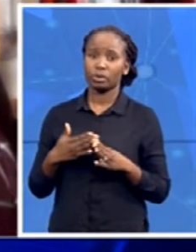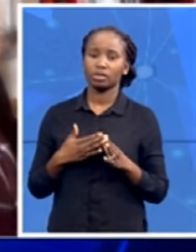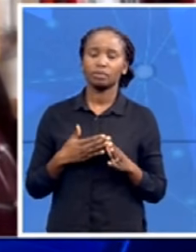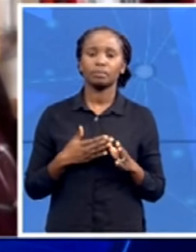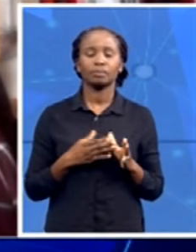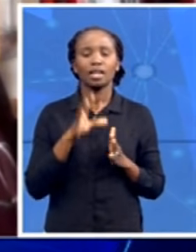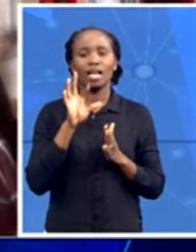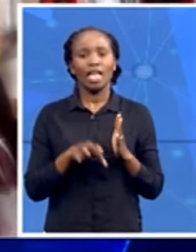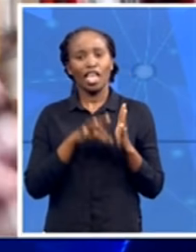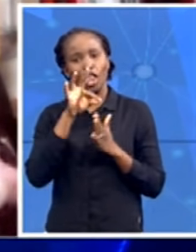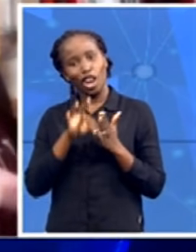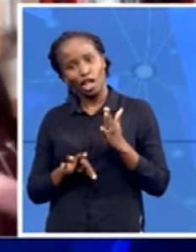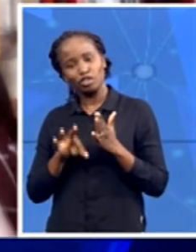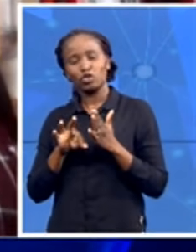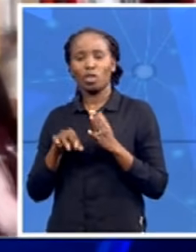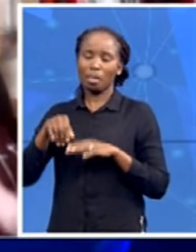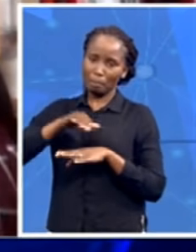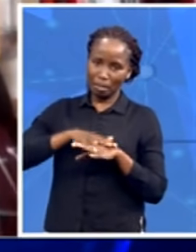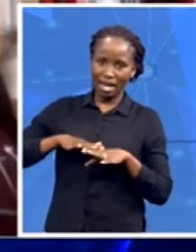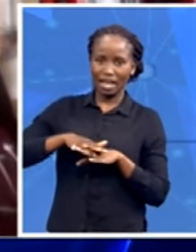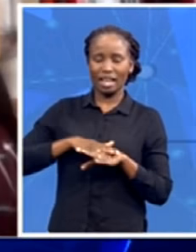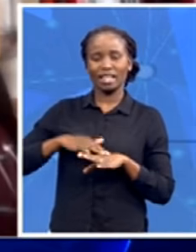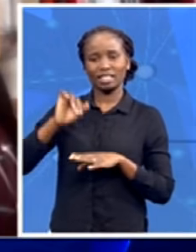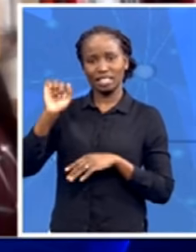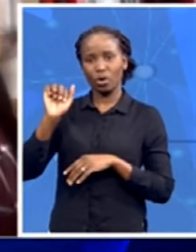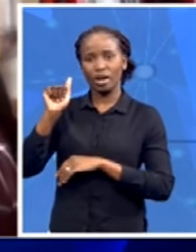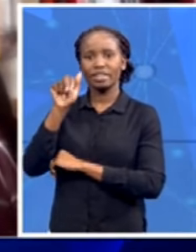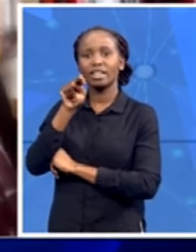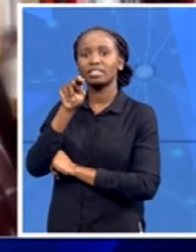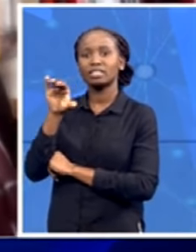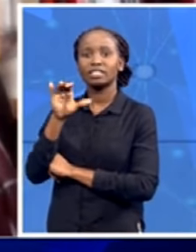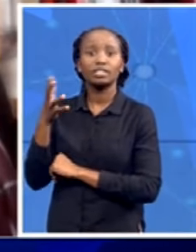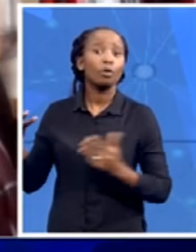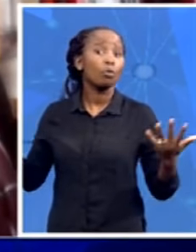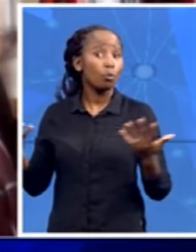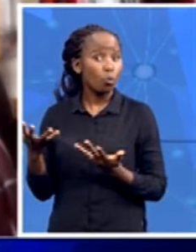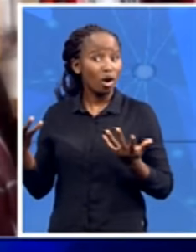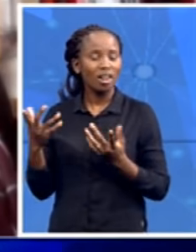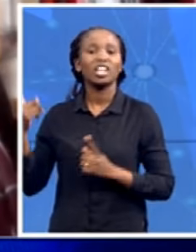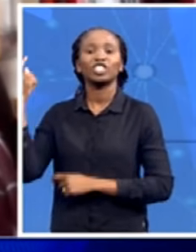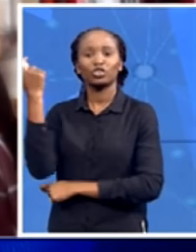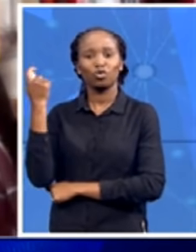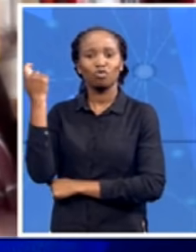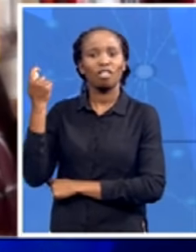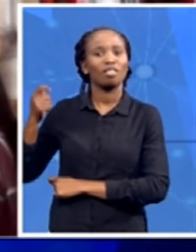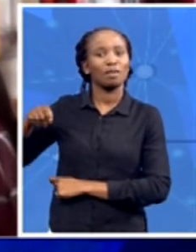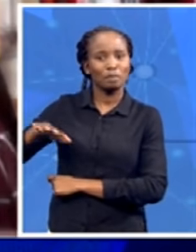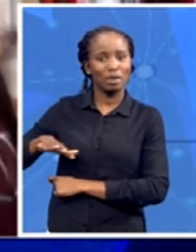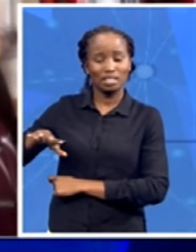is found in rural areas. I don't think that base has